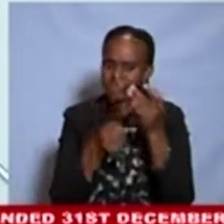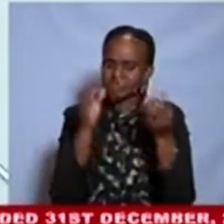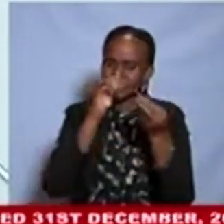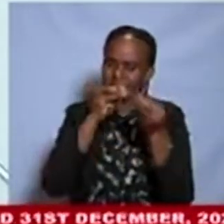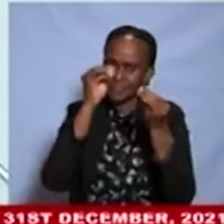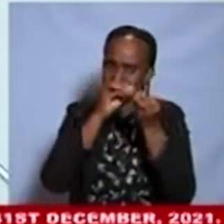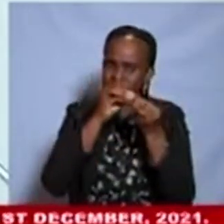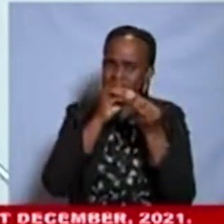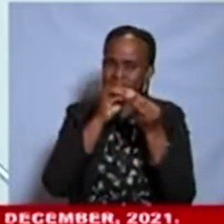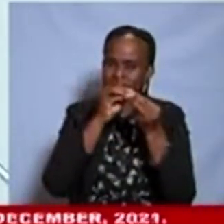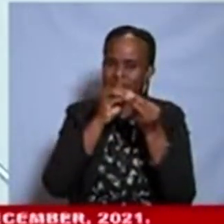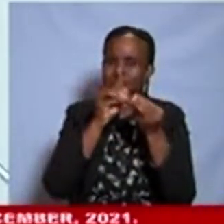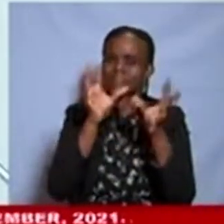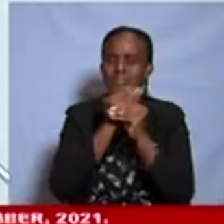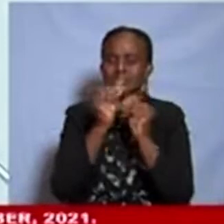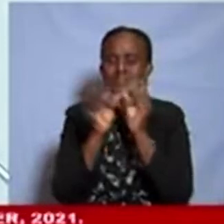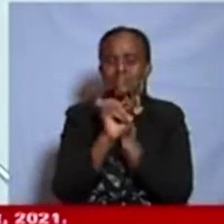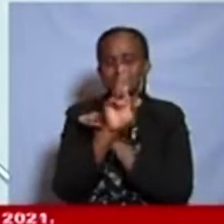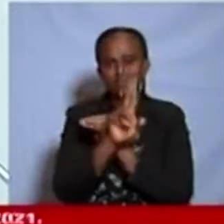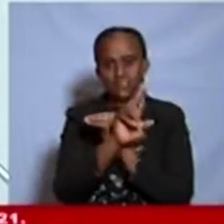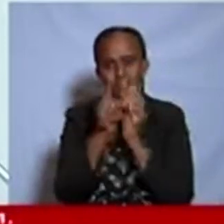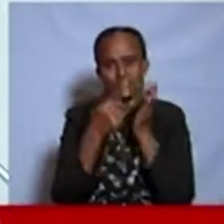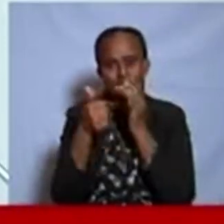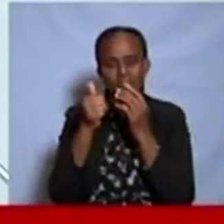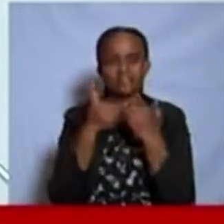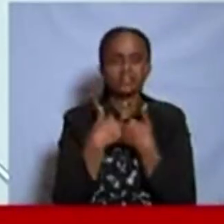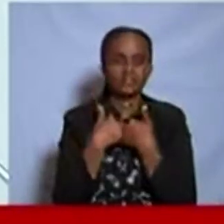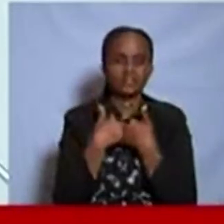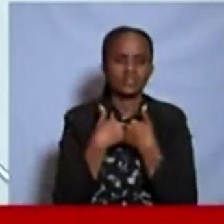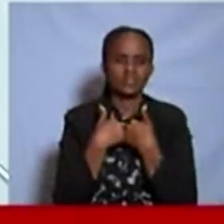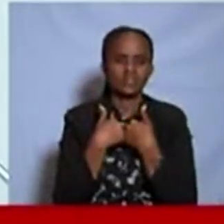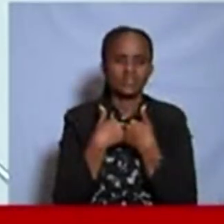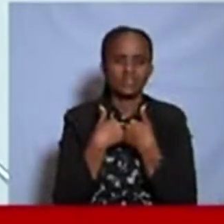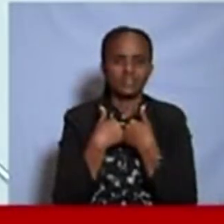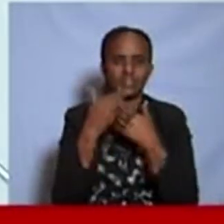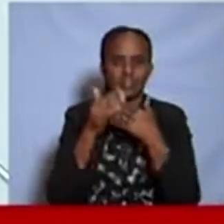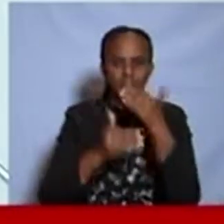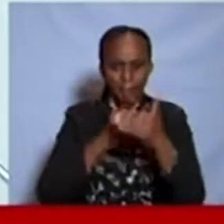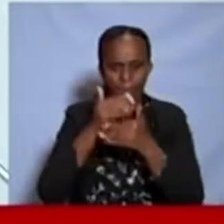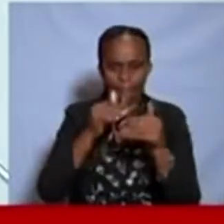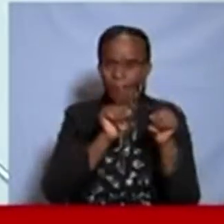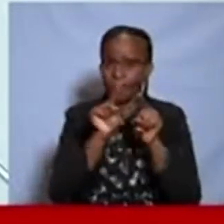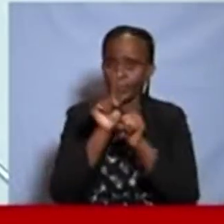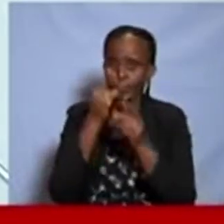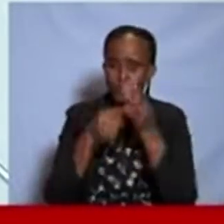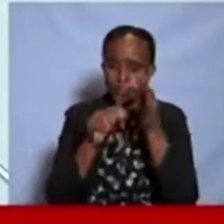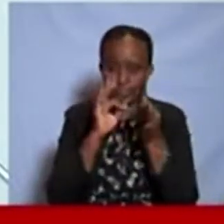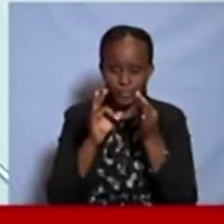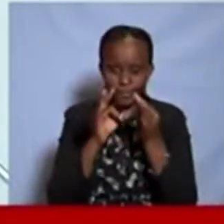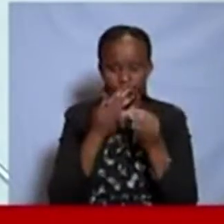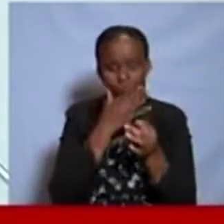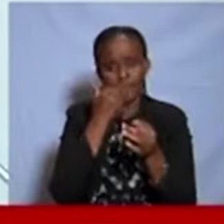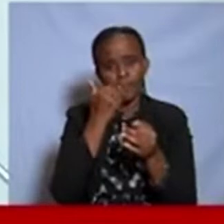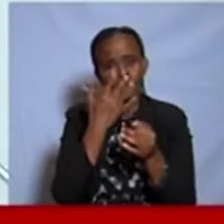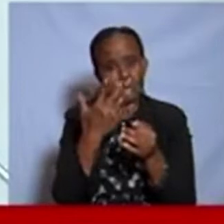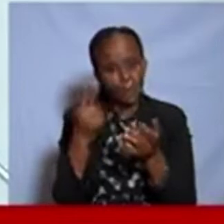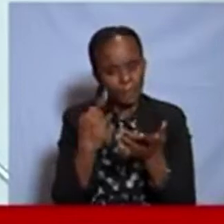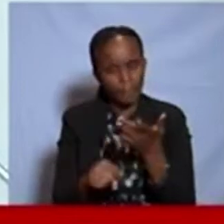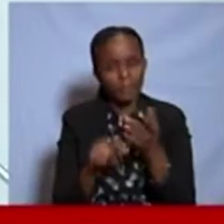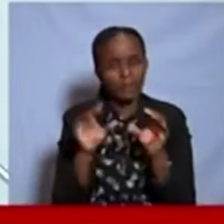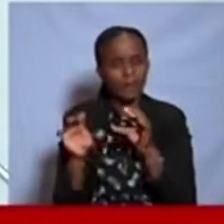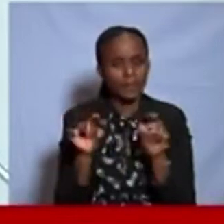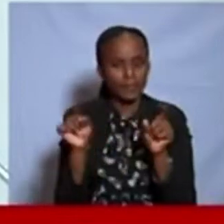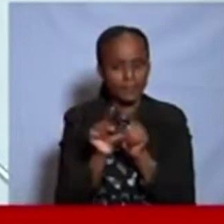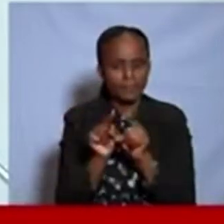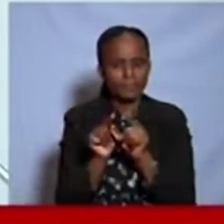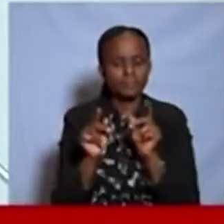that misapplication that he did. And then the next is also, if the best thing to do is to